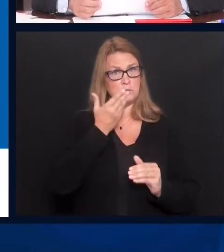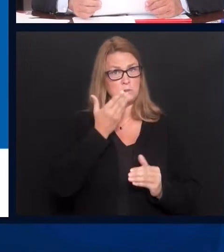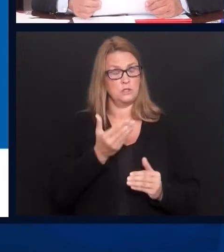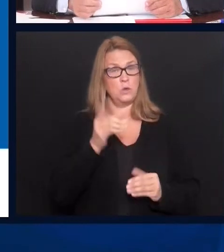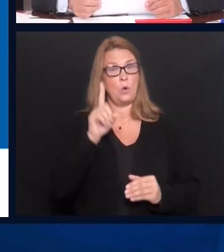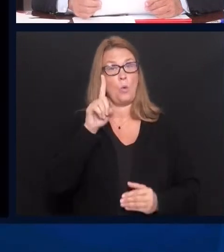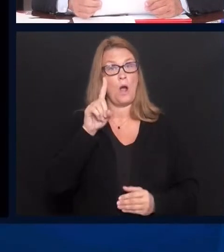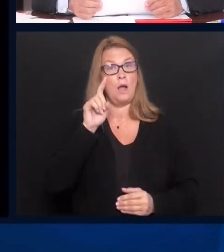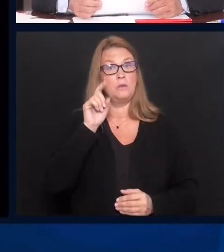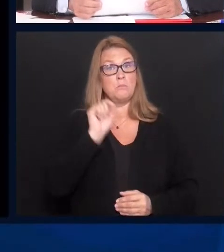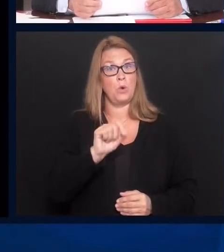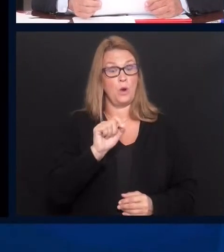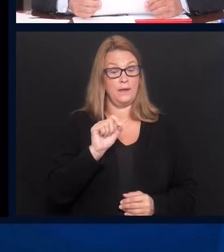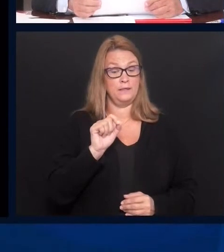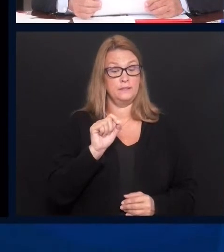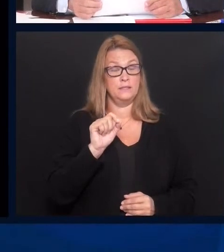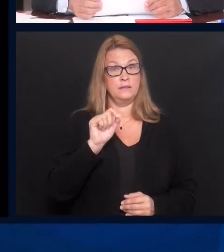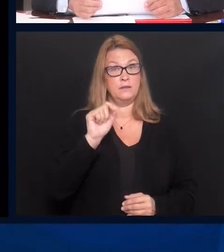out